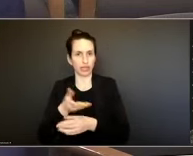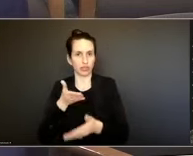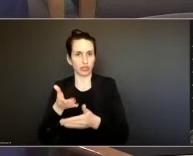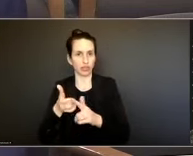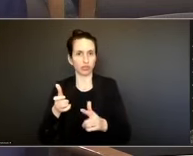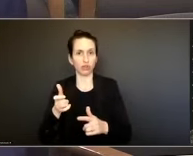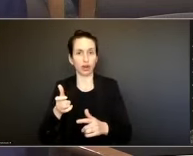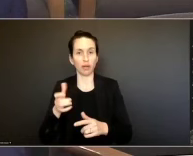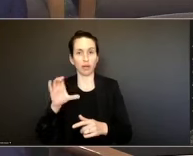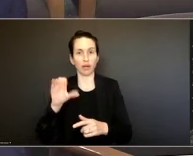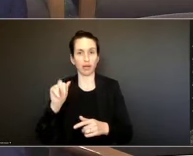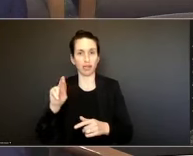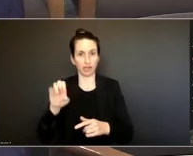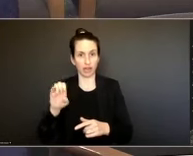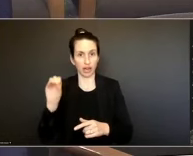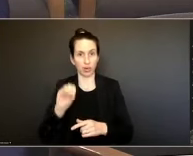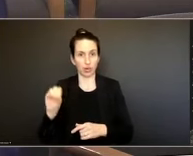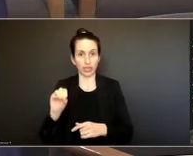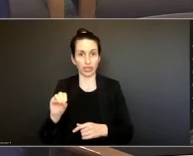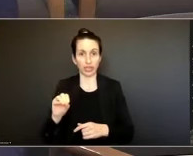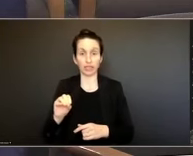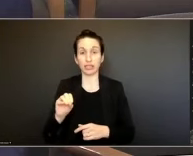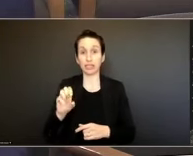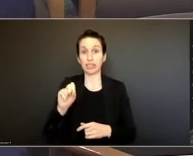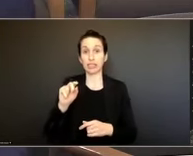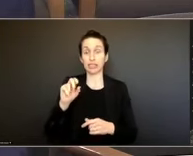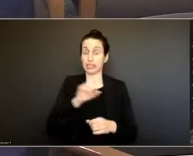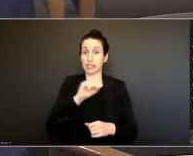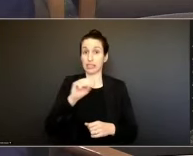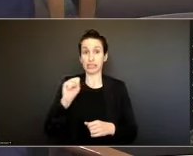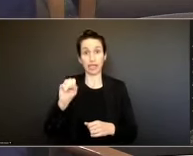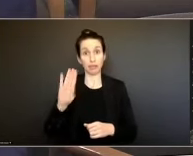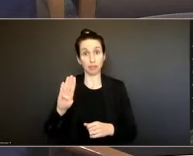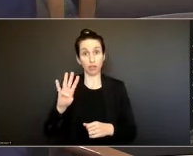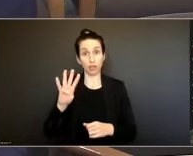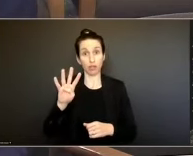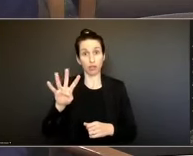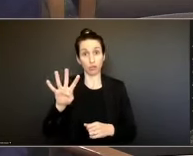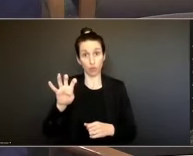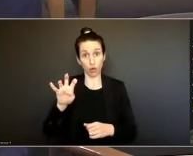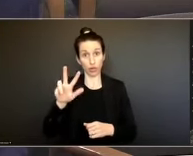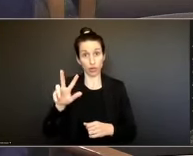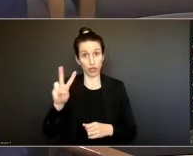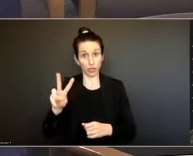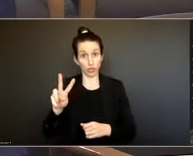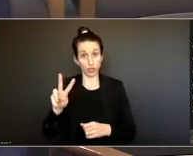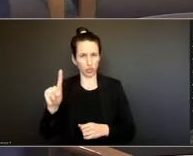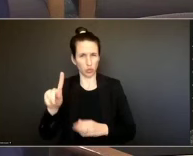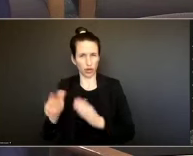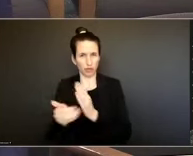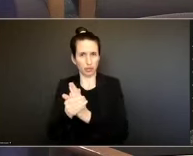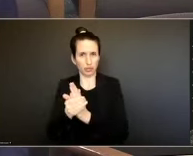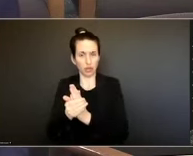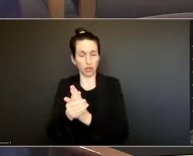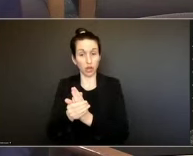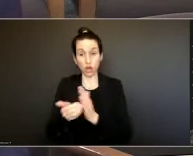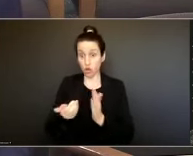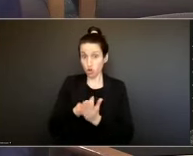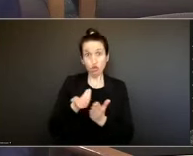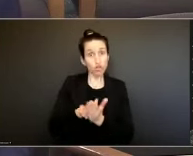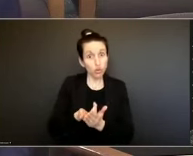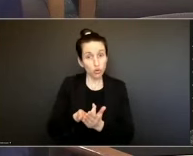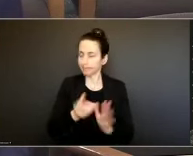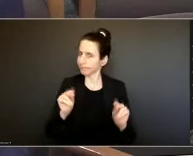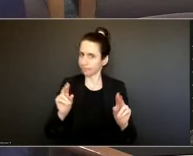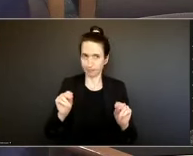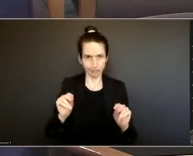432 plus the -1 amendment. This actually is not a new piece of government. Governor Kitzhaber started this when we expanded